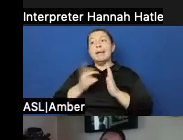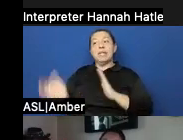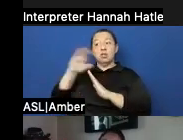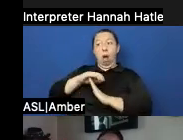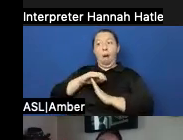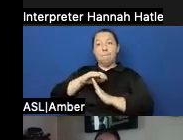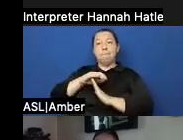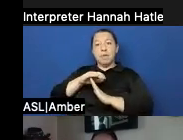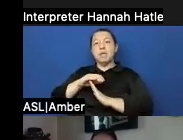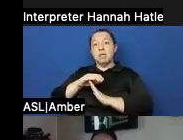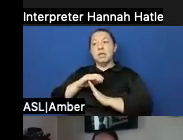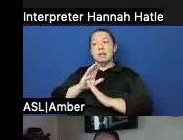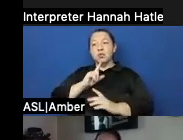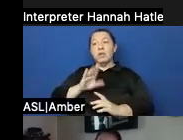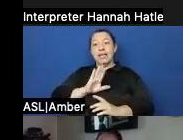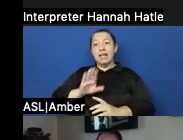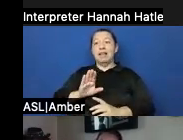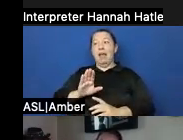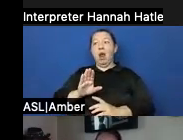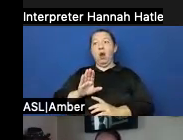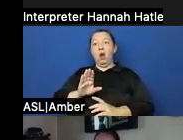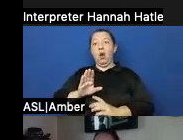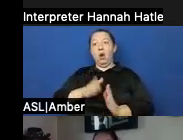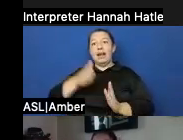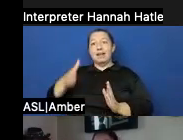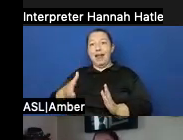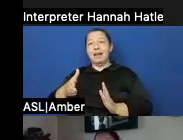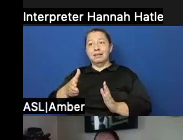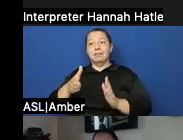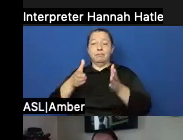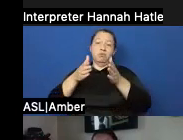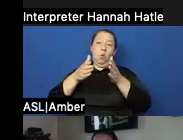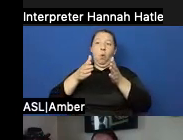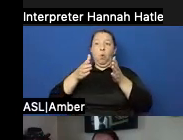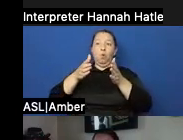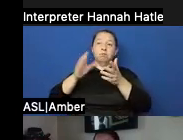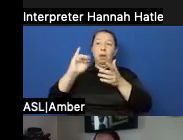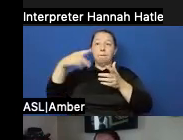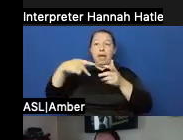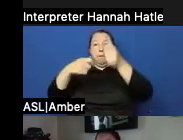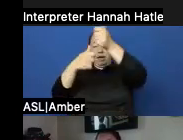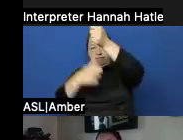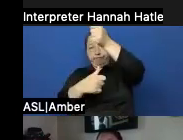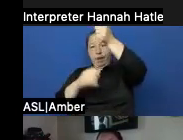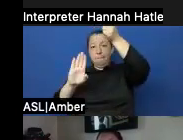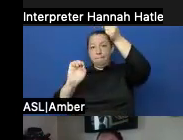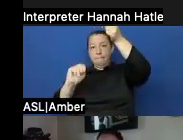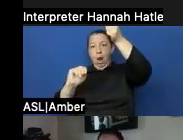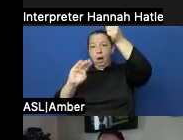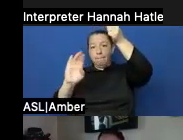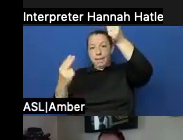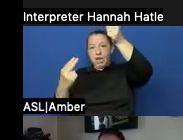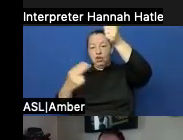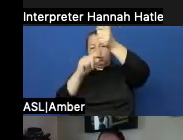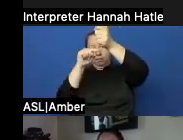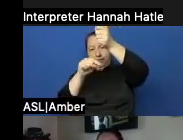the right-hand person. That is the one who keeps the kennel in line. They're often very, very